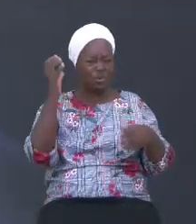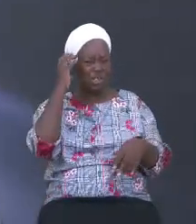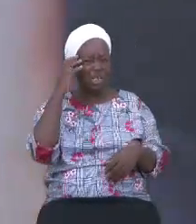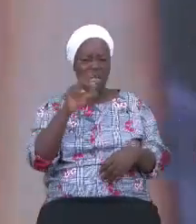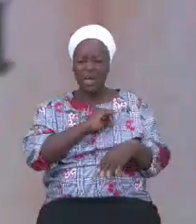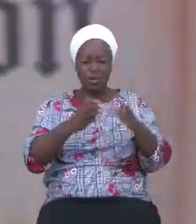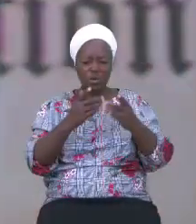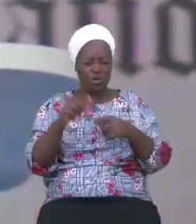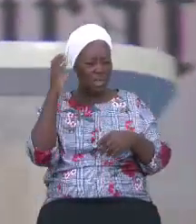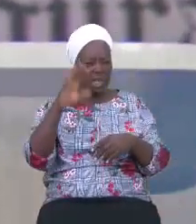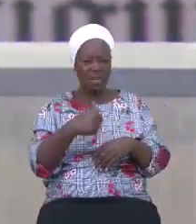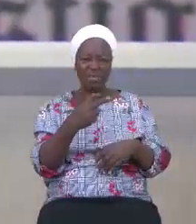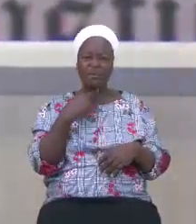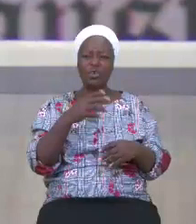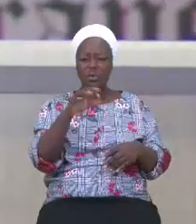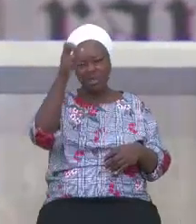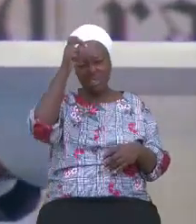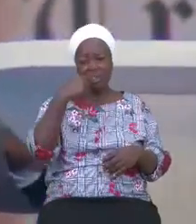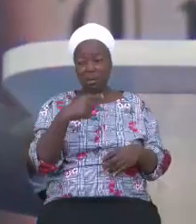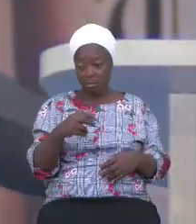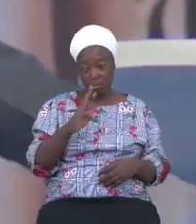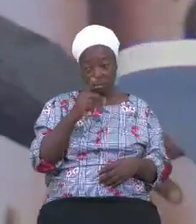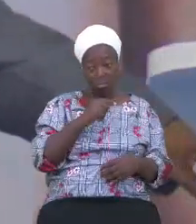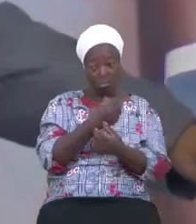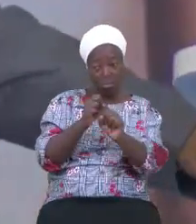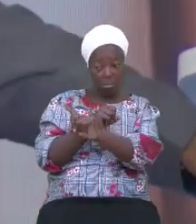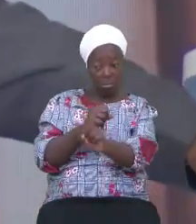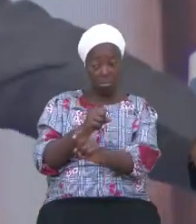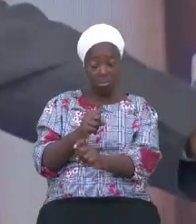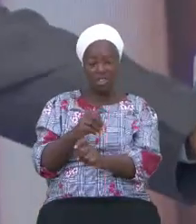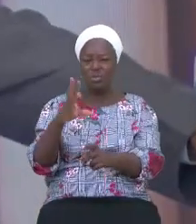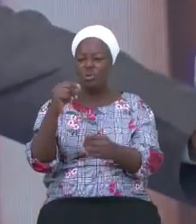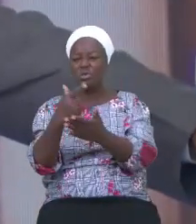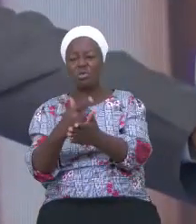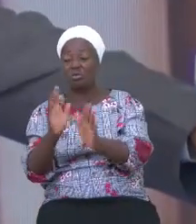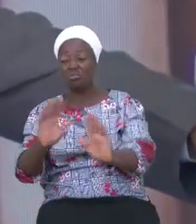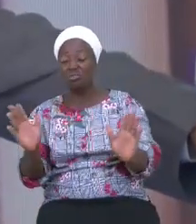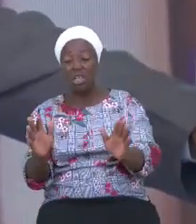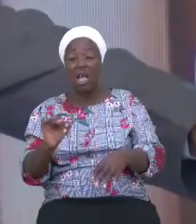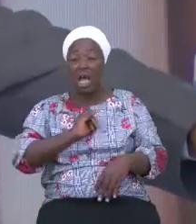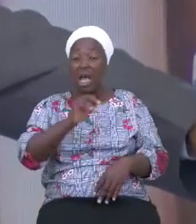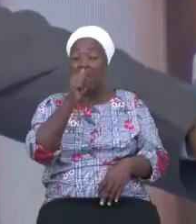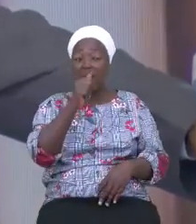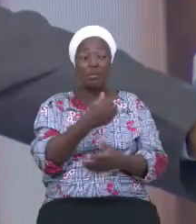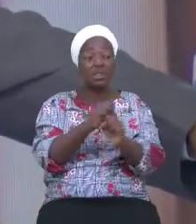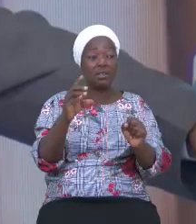another voice of Satan saying, are you saved? There's no discussion. I am